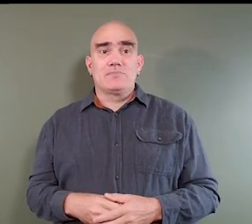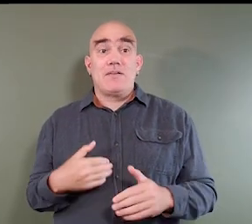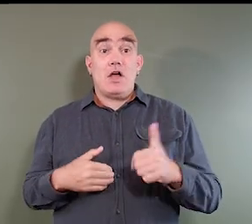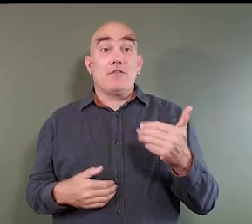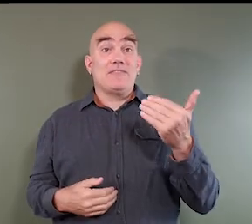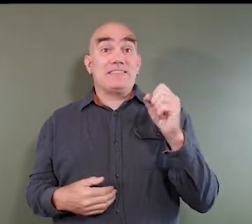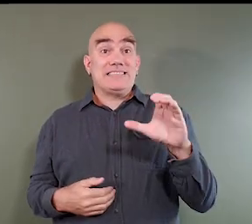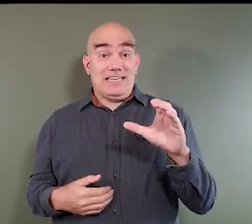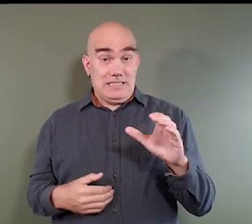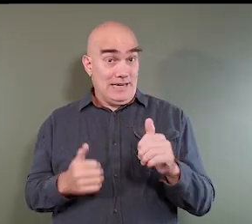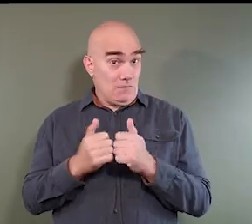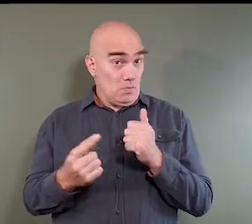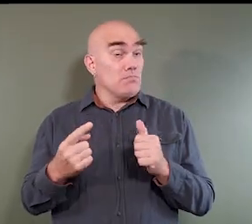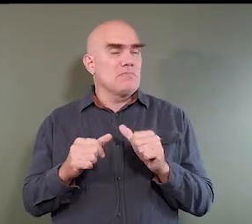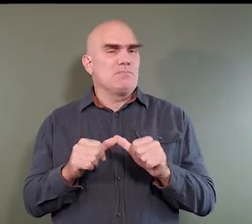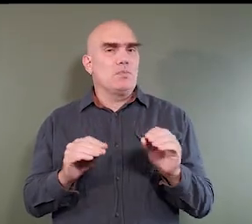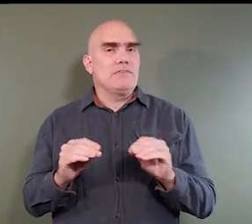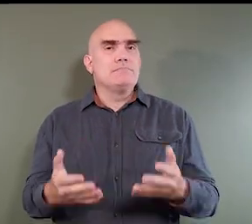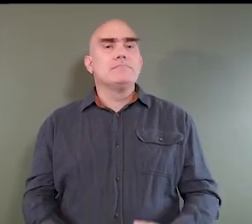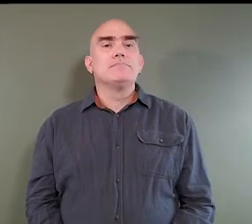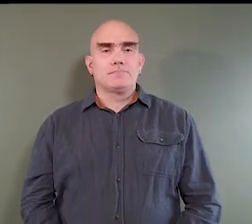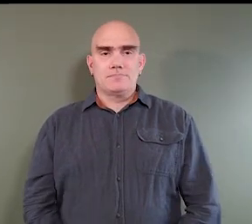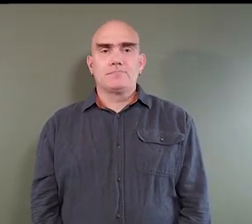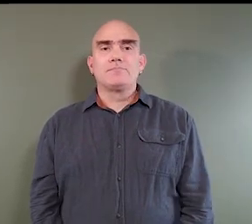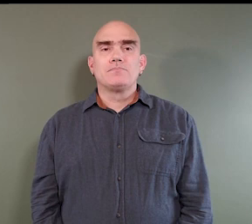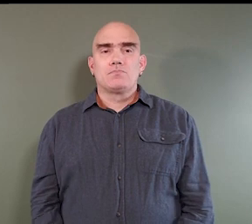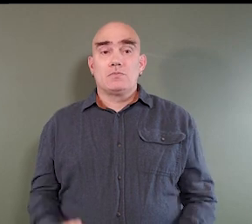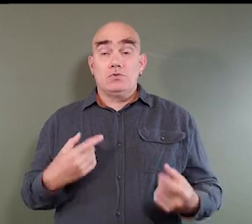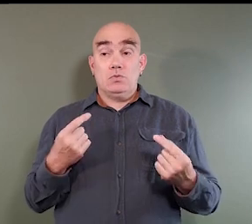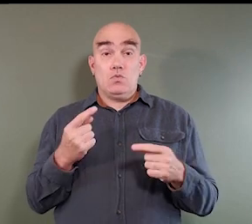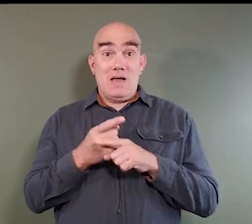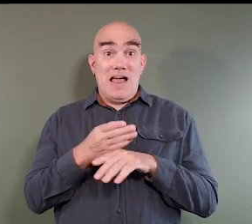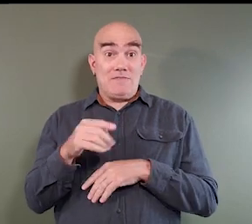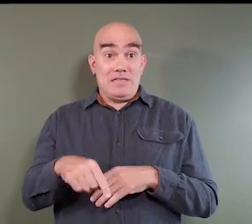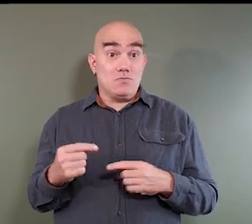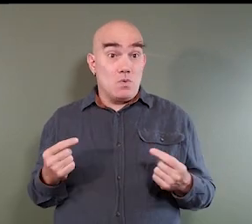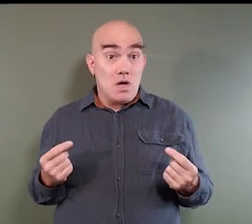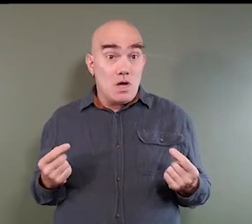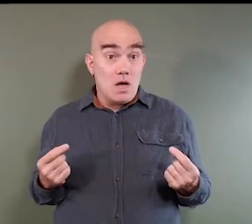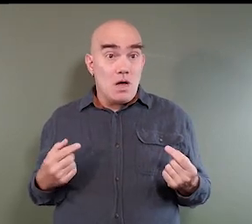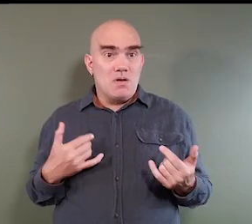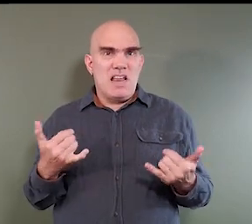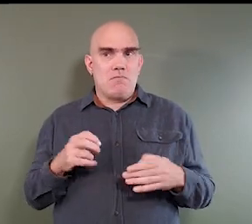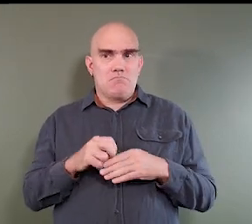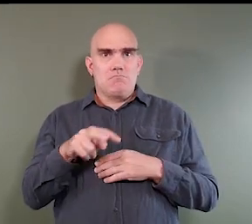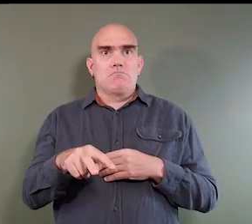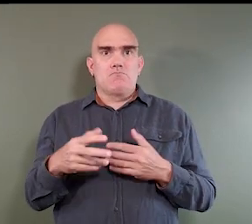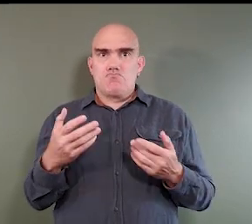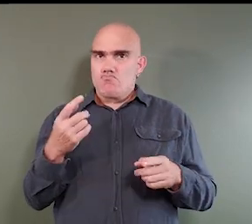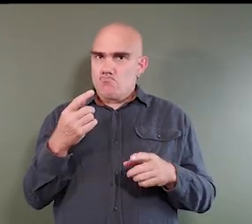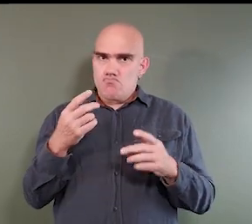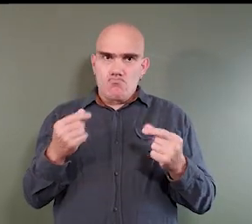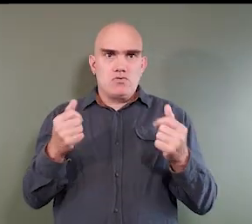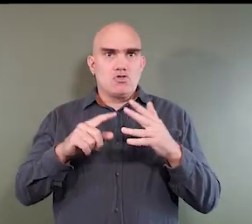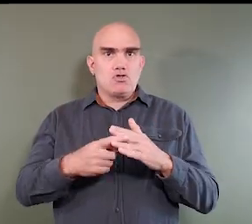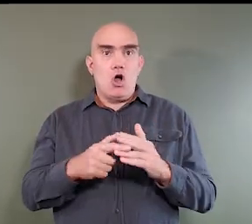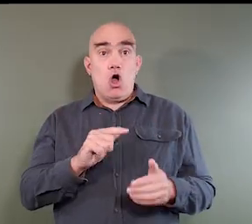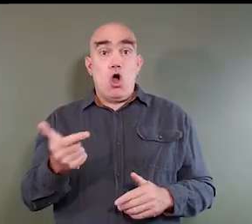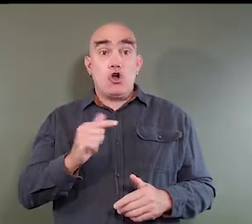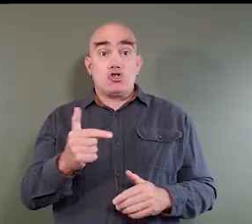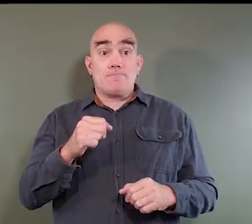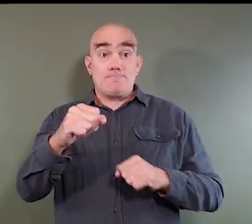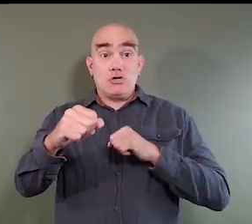15 seconds, everyone. Keep moving. Right here. What we're gonna do right after this is we're gonna jump right into those alternating